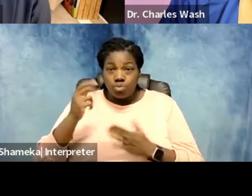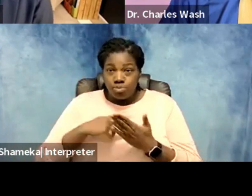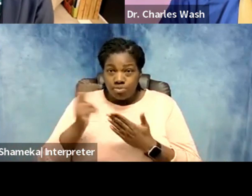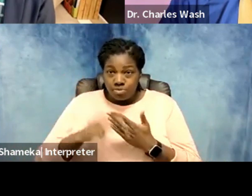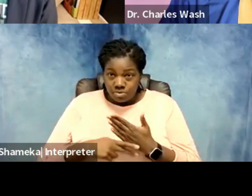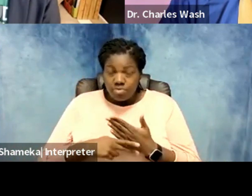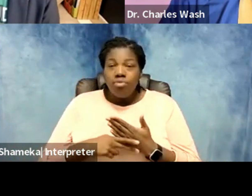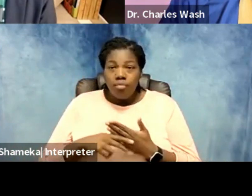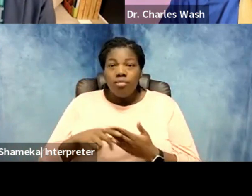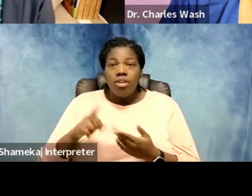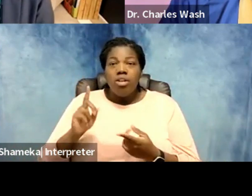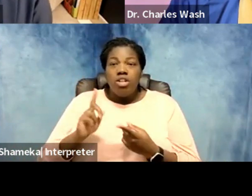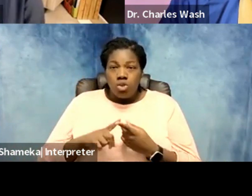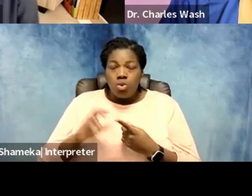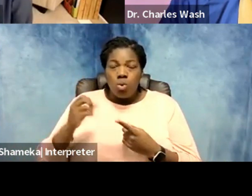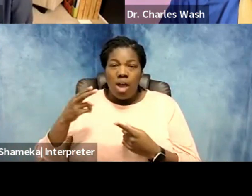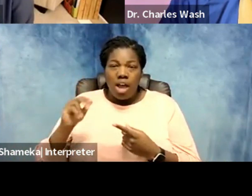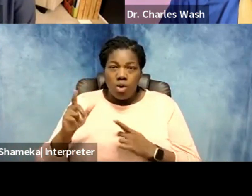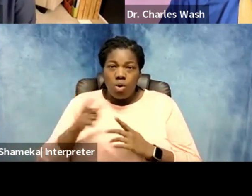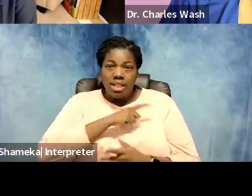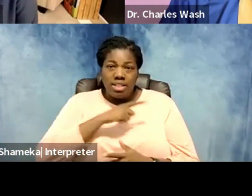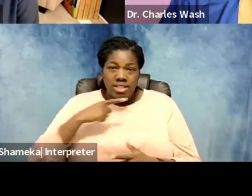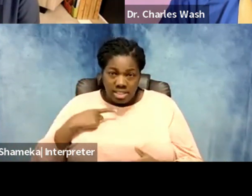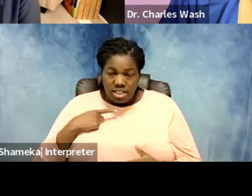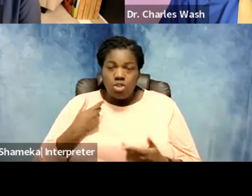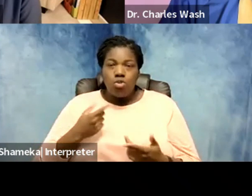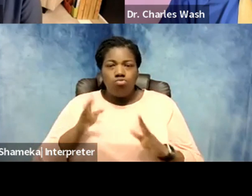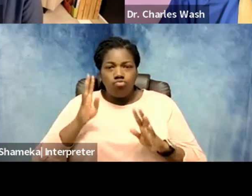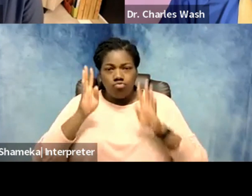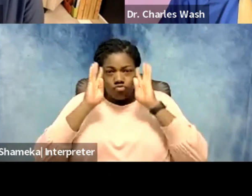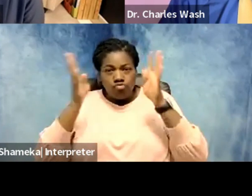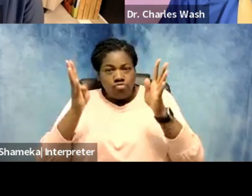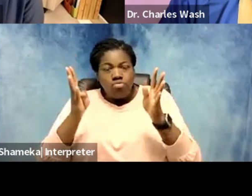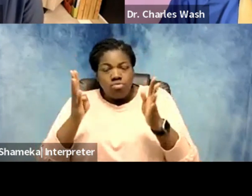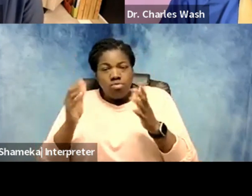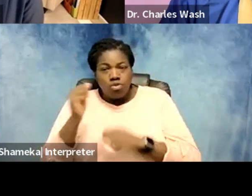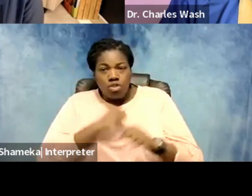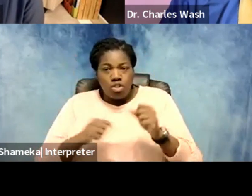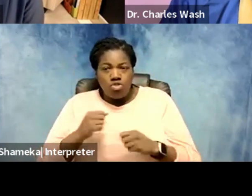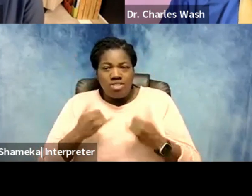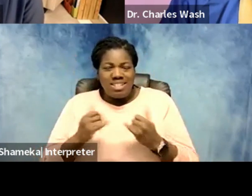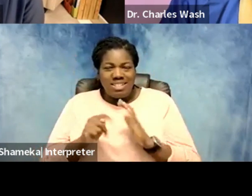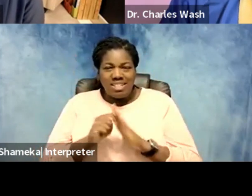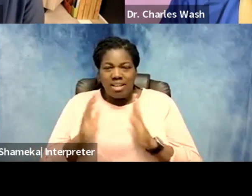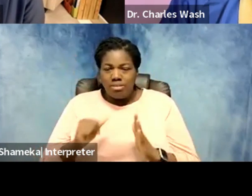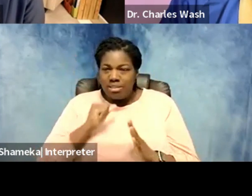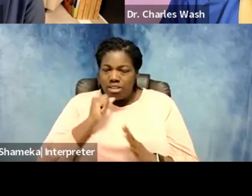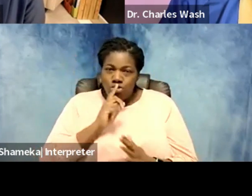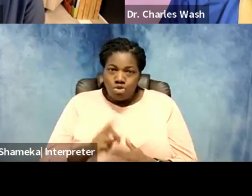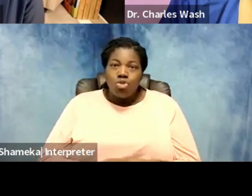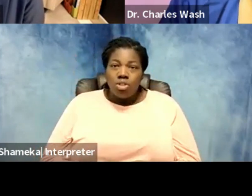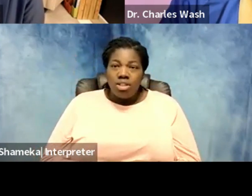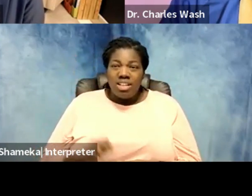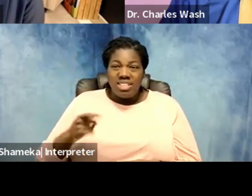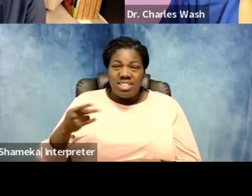to the Ohio legislature around innovative strategies to aid the museum industry during this uncertain time. Although Stephen